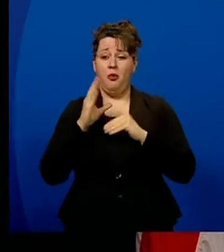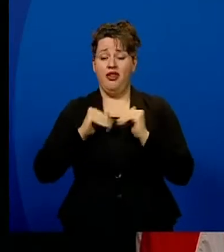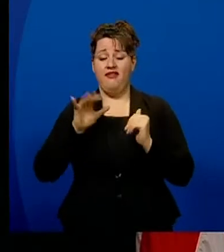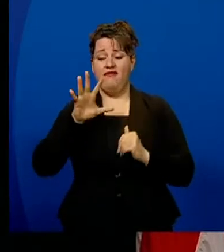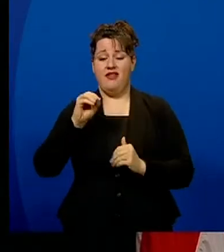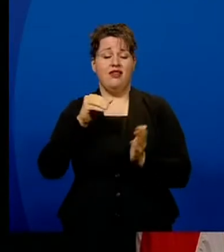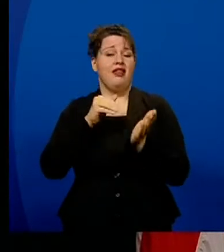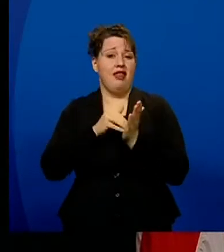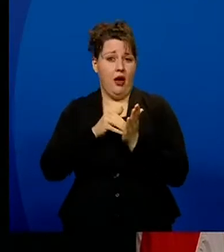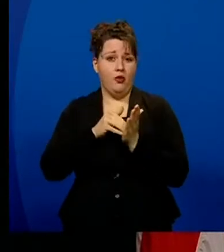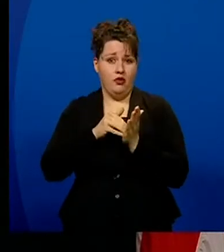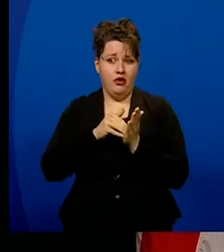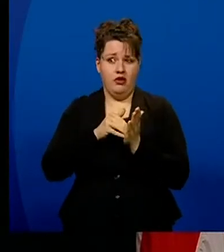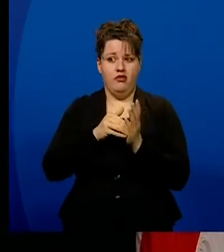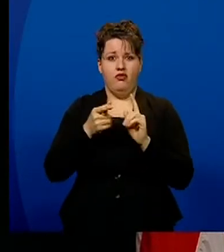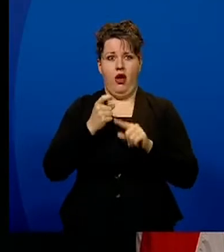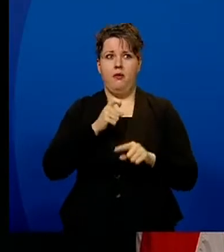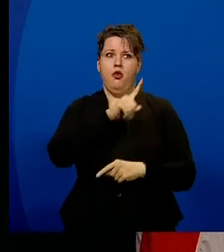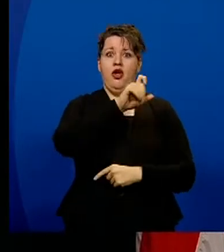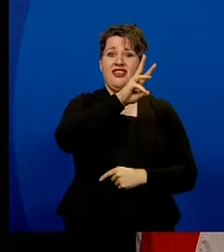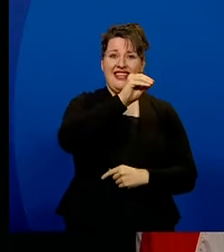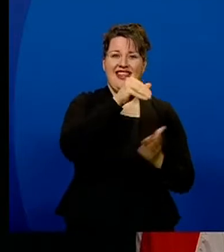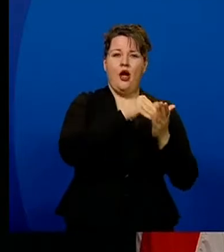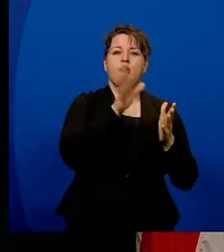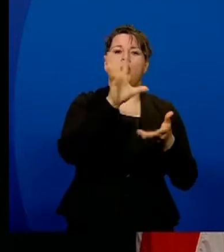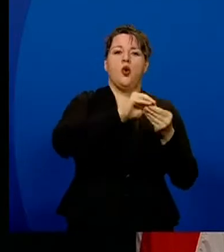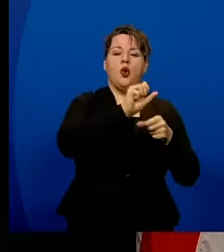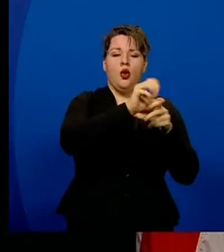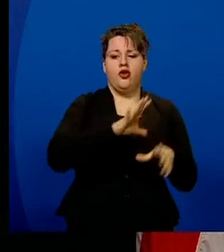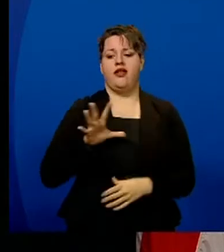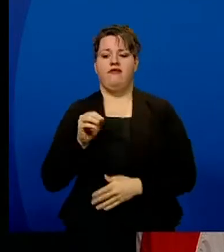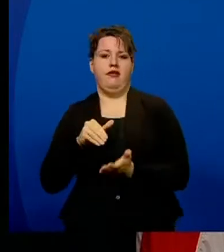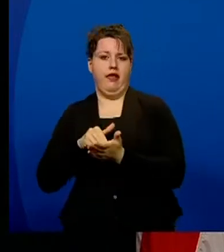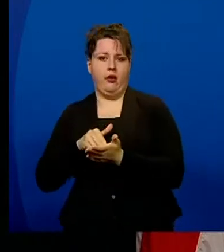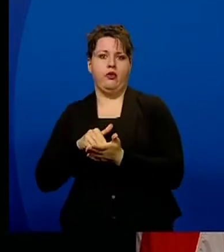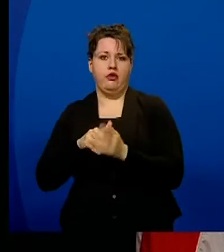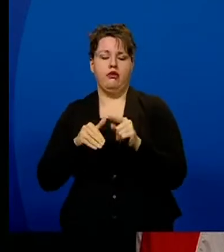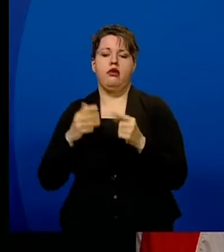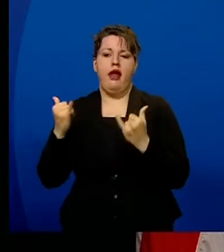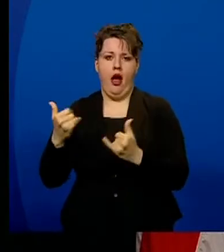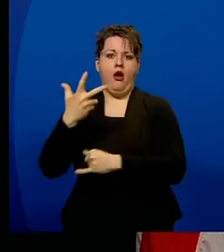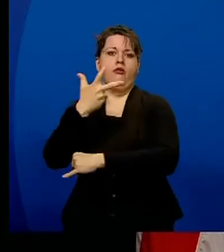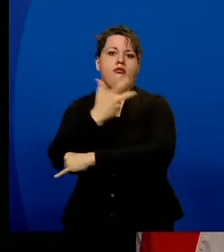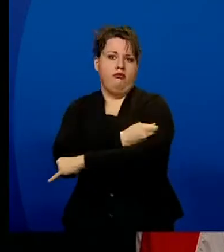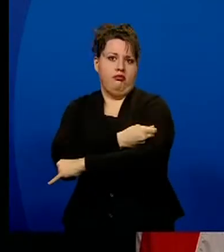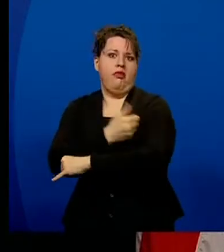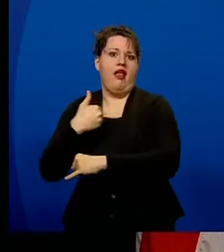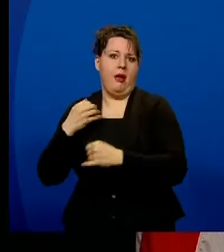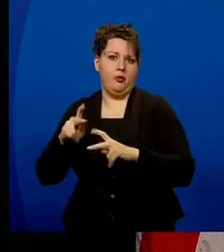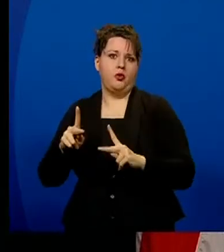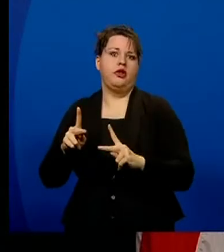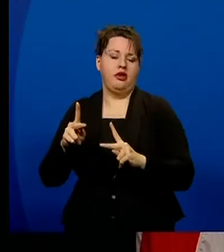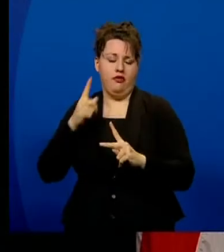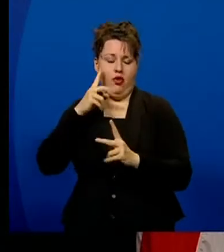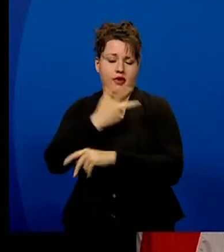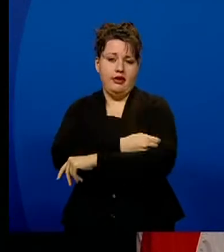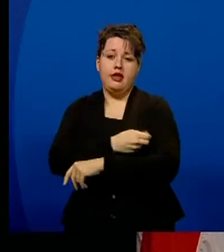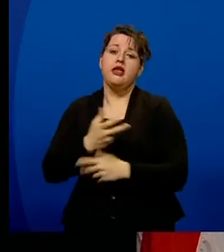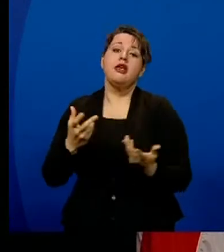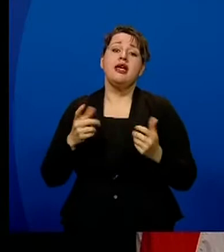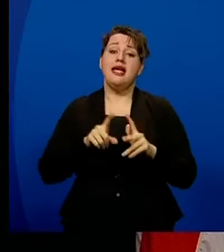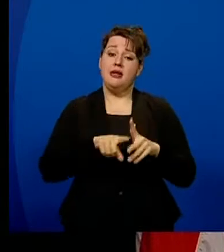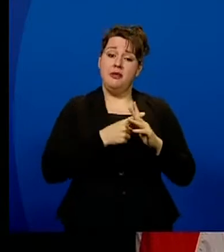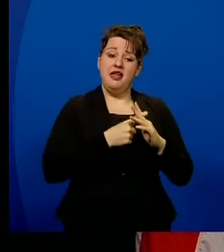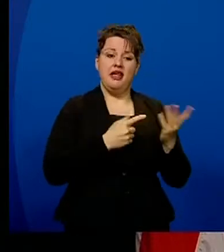the approximately 160,000 total workers in that cohort have now had the opportunity to be vaccinated. Initially,